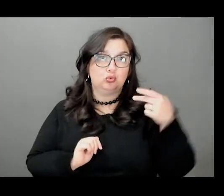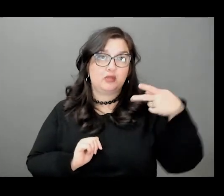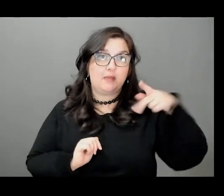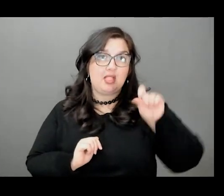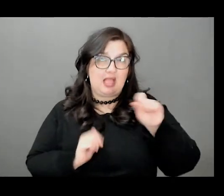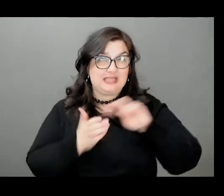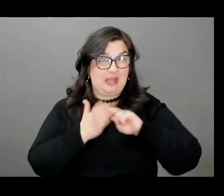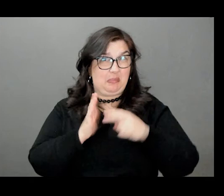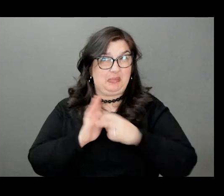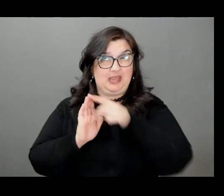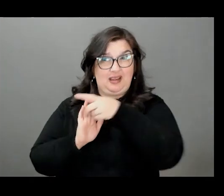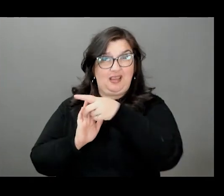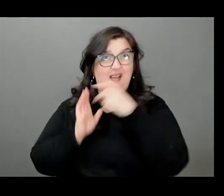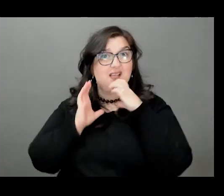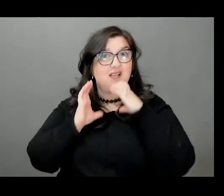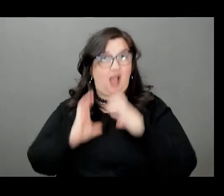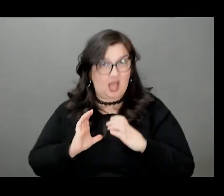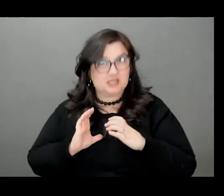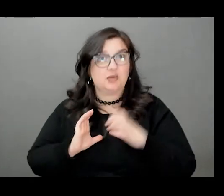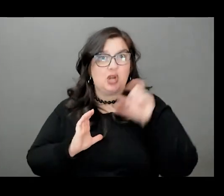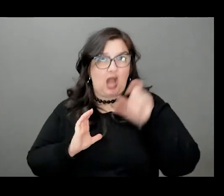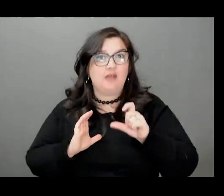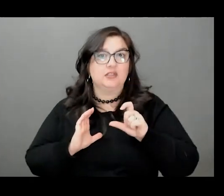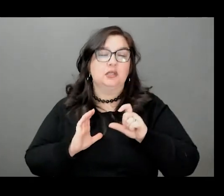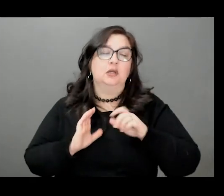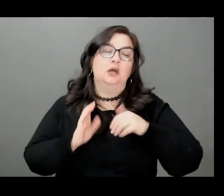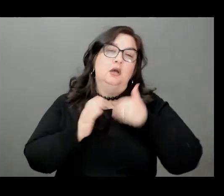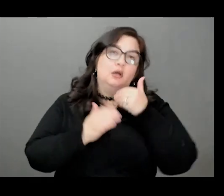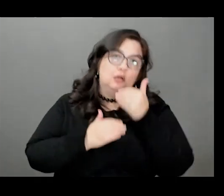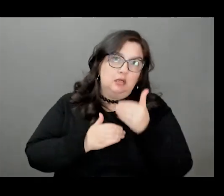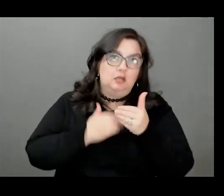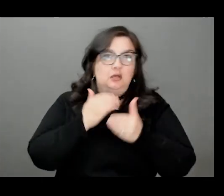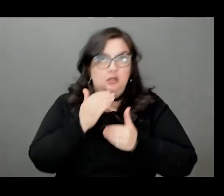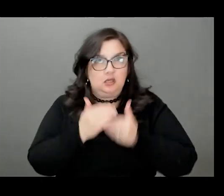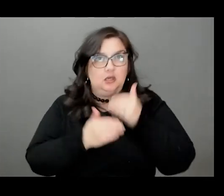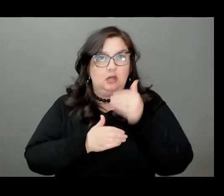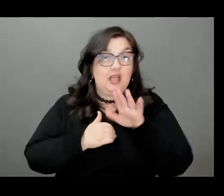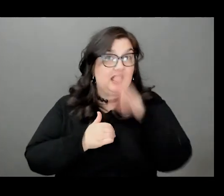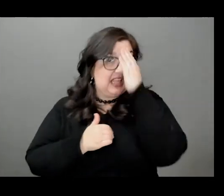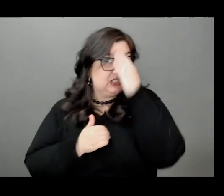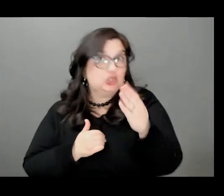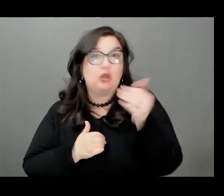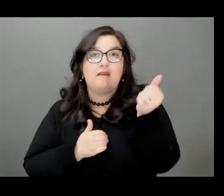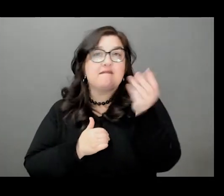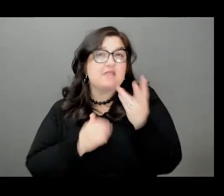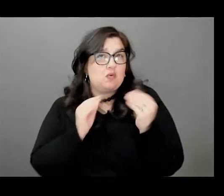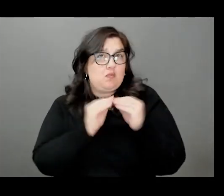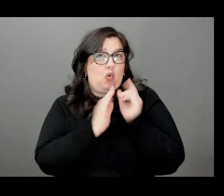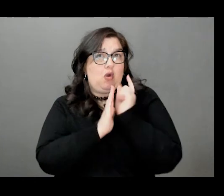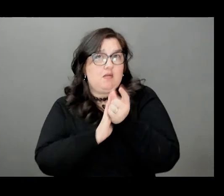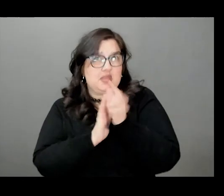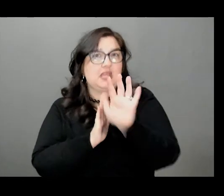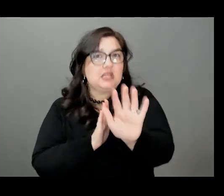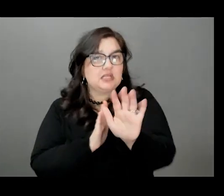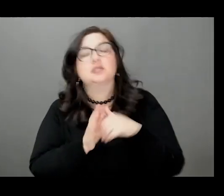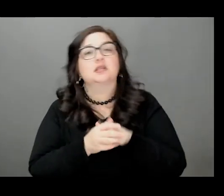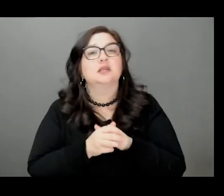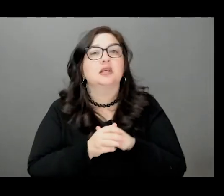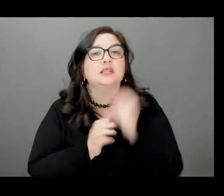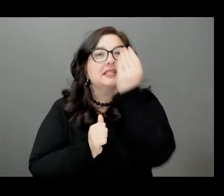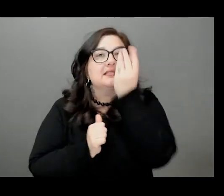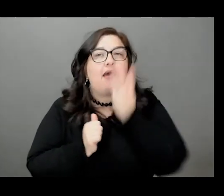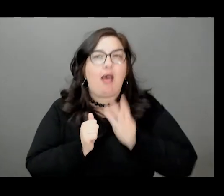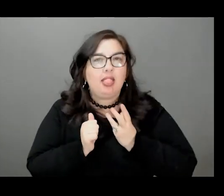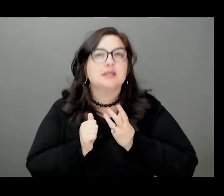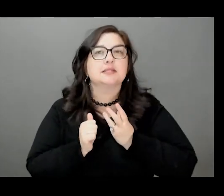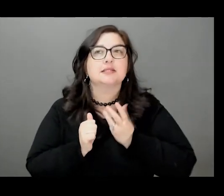Ground Truth Plus is there, this is all fully managed. But if they didn't, they would have to actually go through this process. Yeah. And yeah, we have a few more